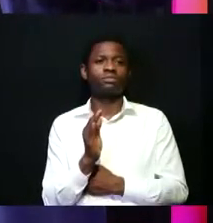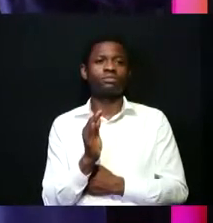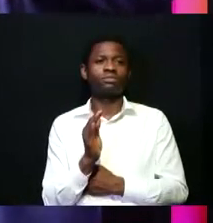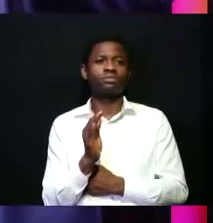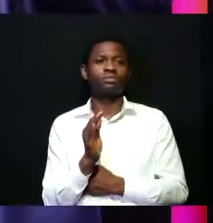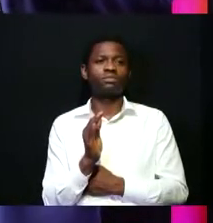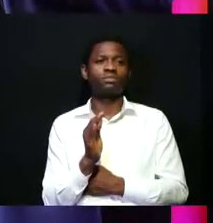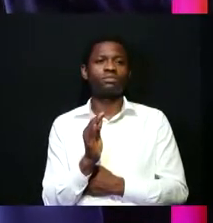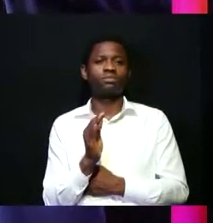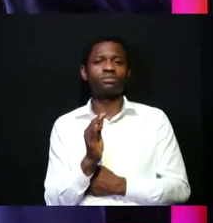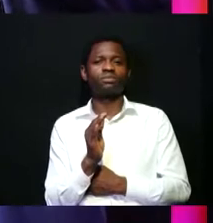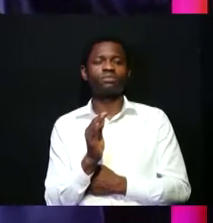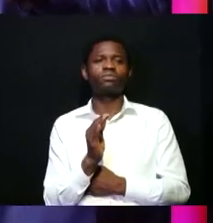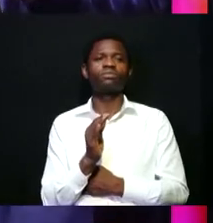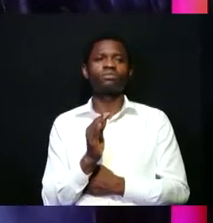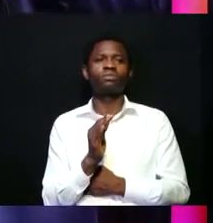so